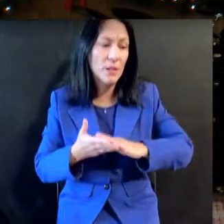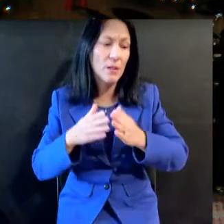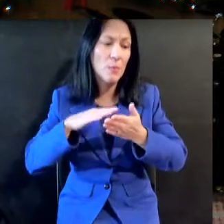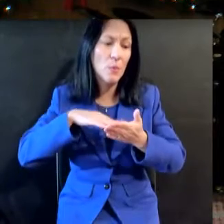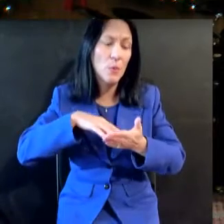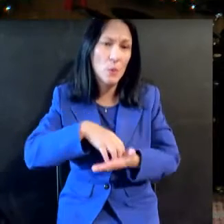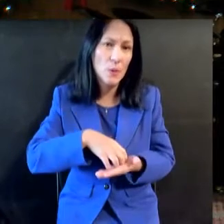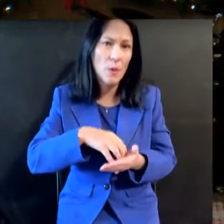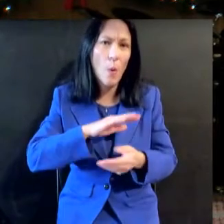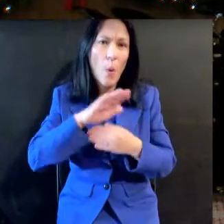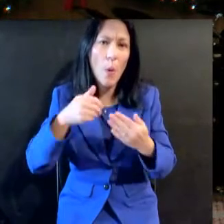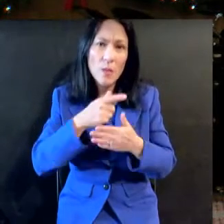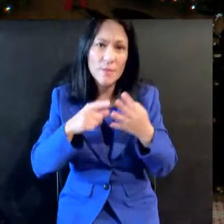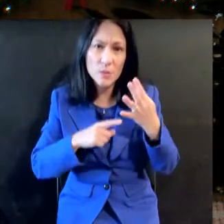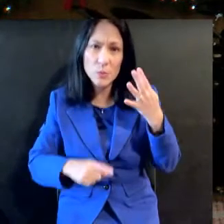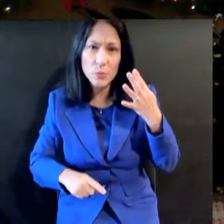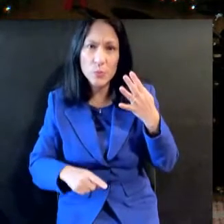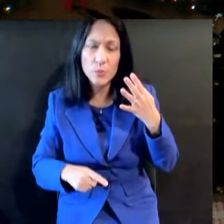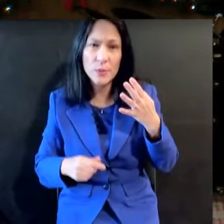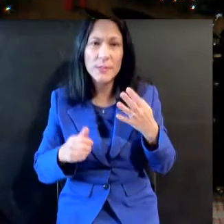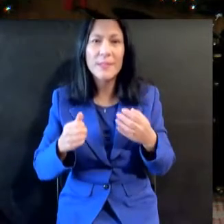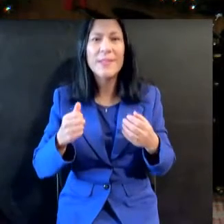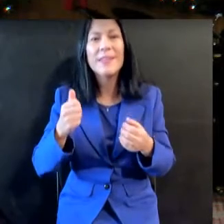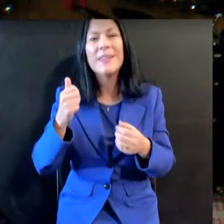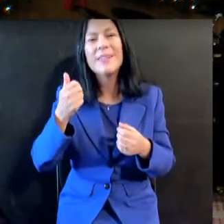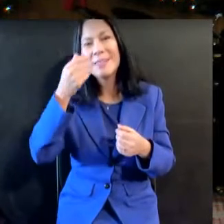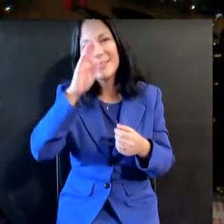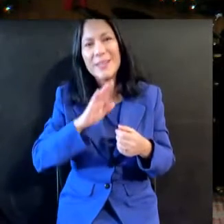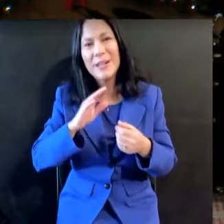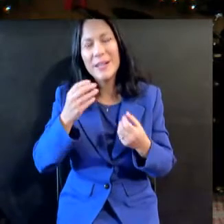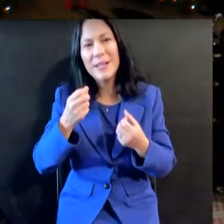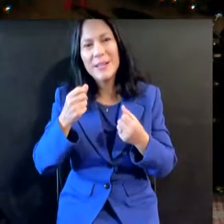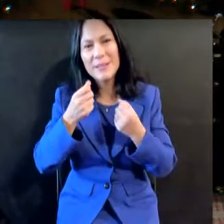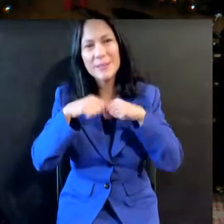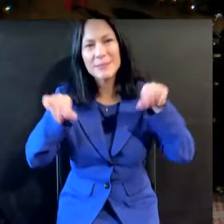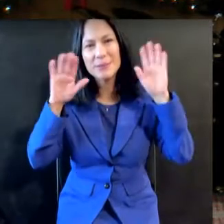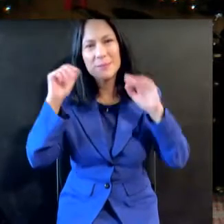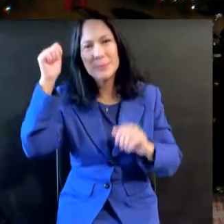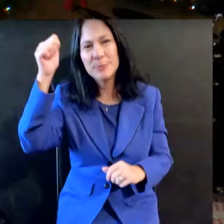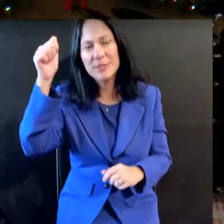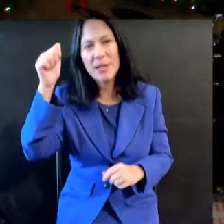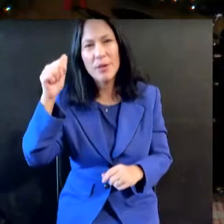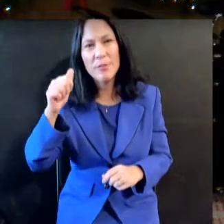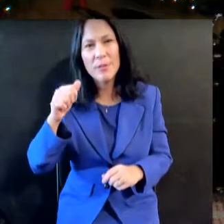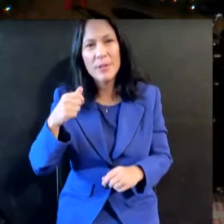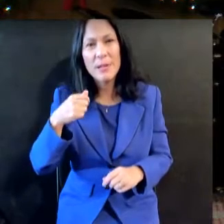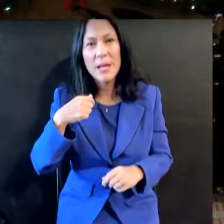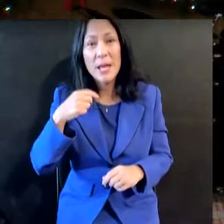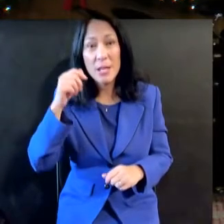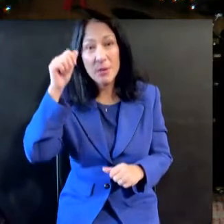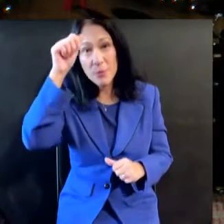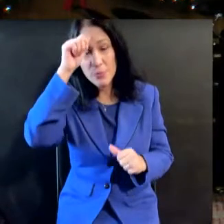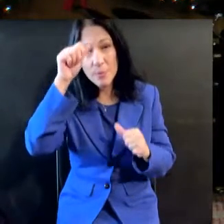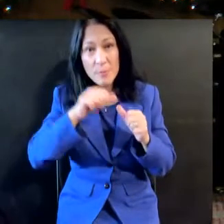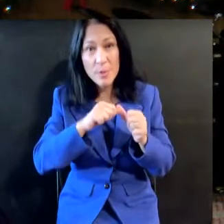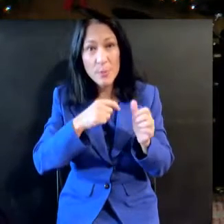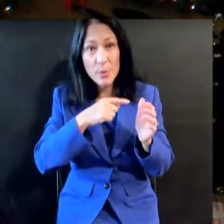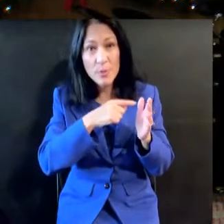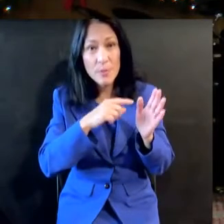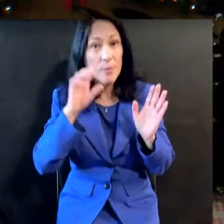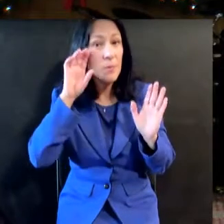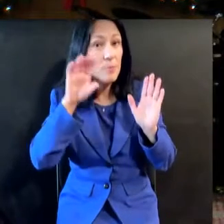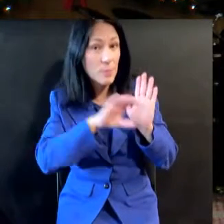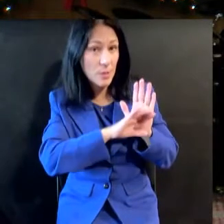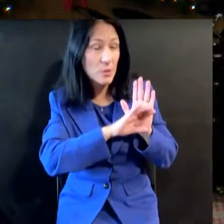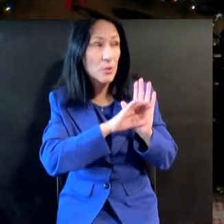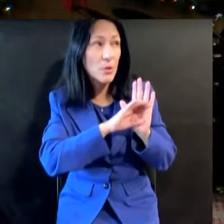self-giving by God. And we remember in this image right here, which I'm sure you've seen in nativity scenes all over the city, maybe you have